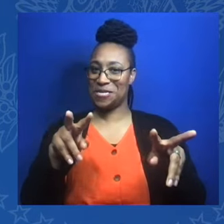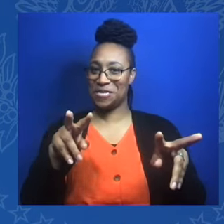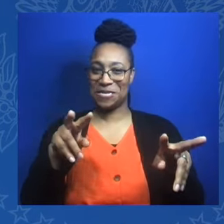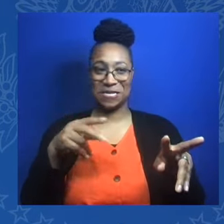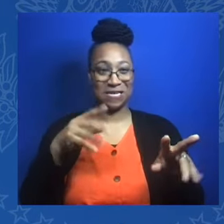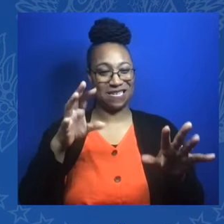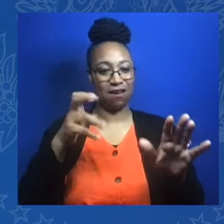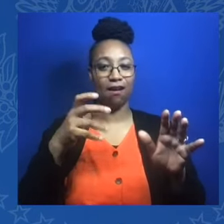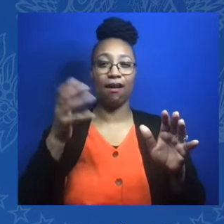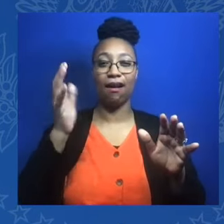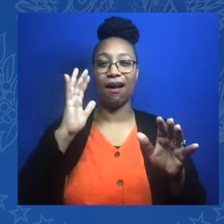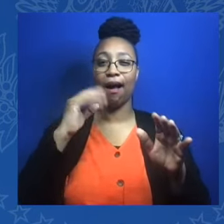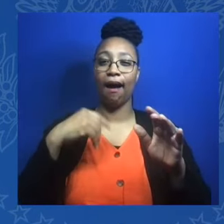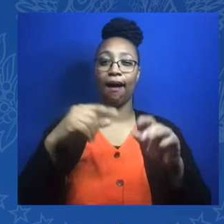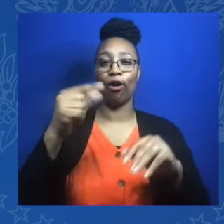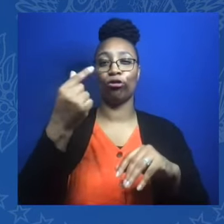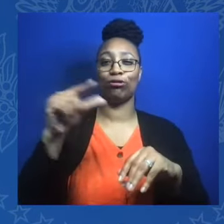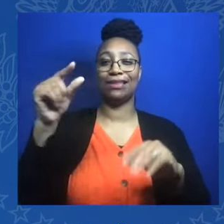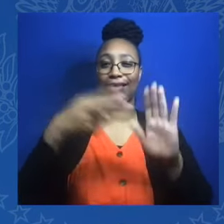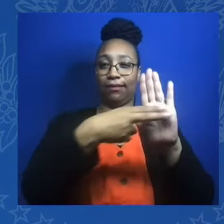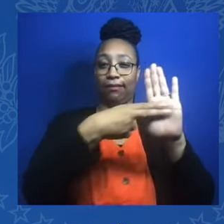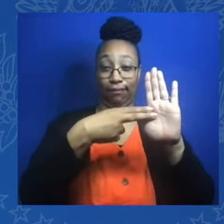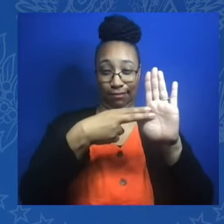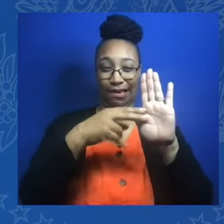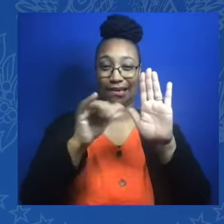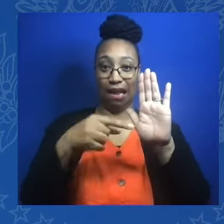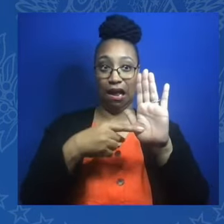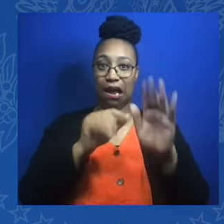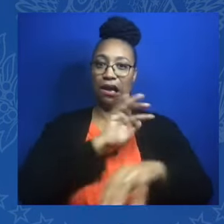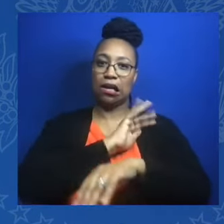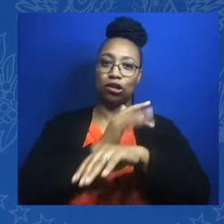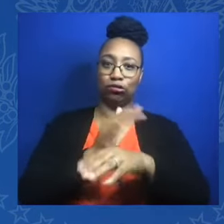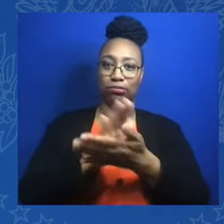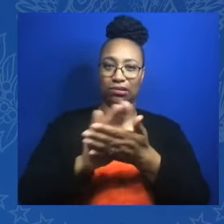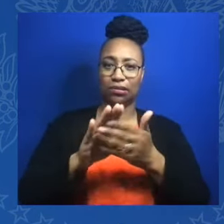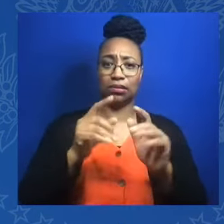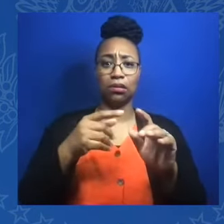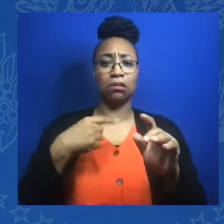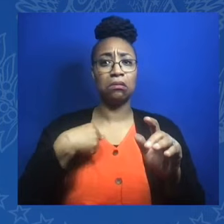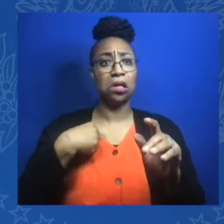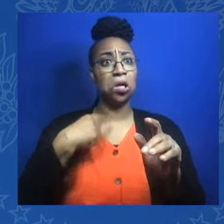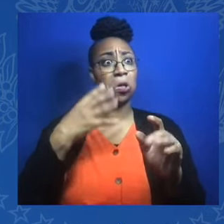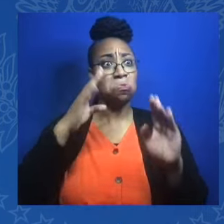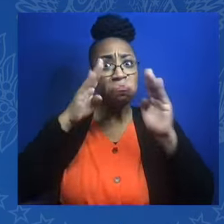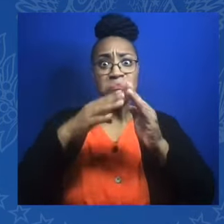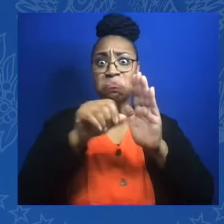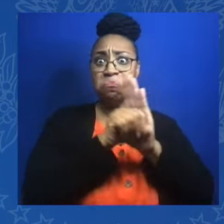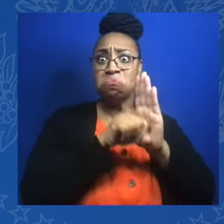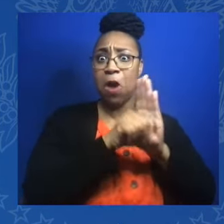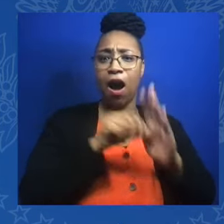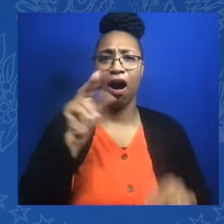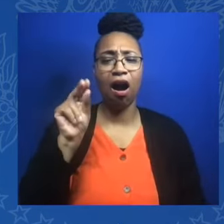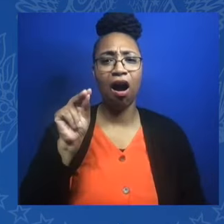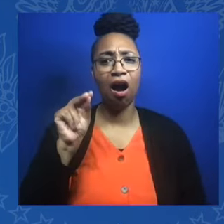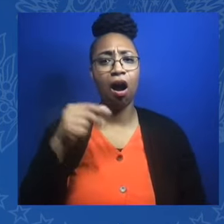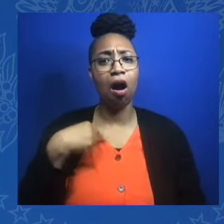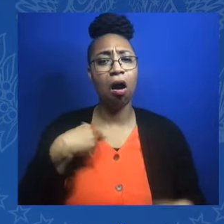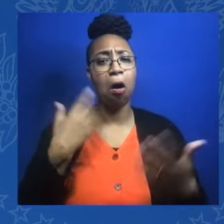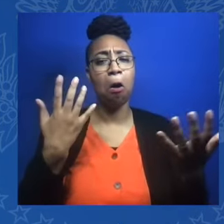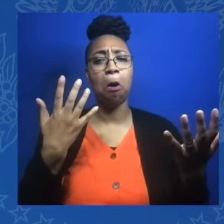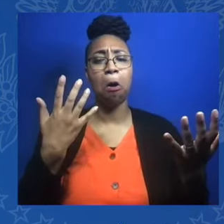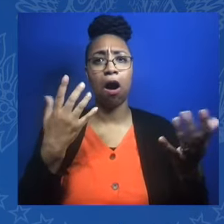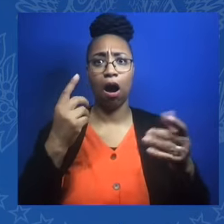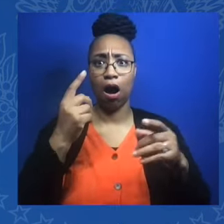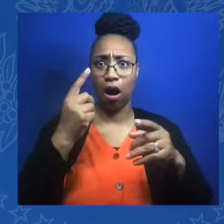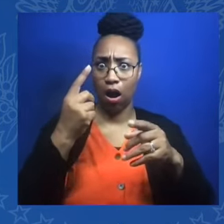my environmental plan. And I was getting beat up. Why is Biden all of a sudden changing? Well, the reason is I brought all